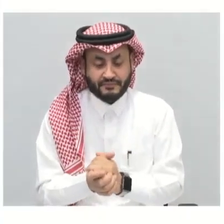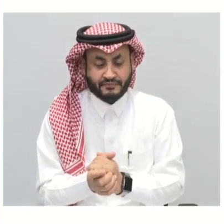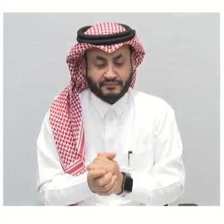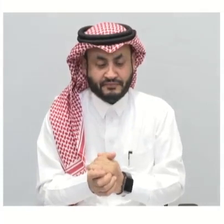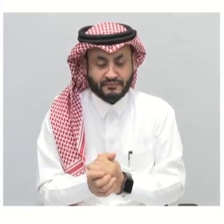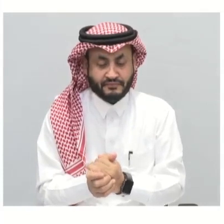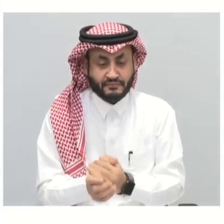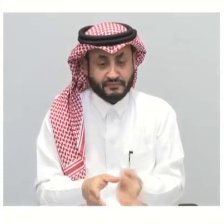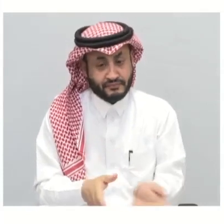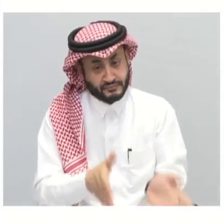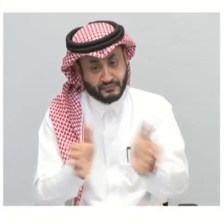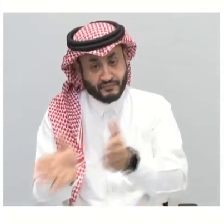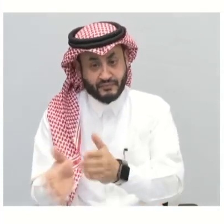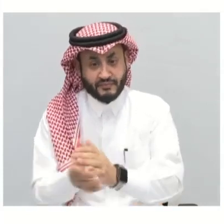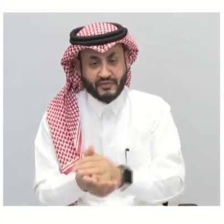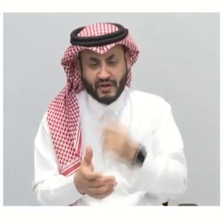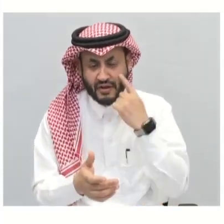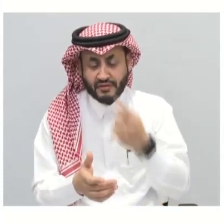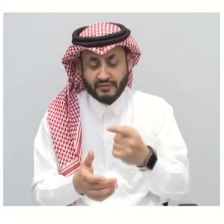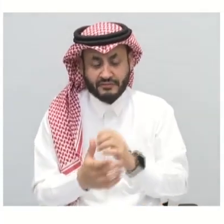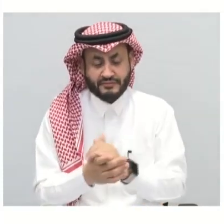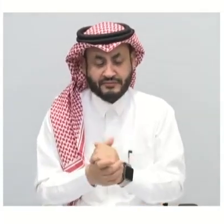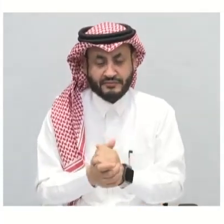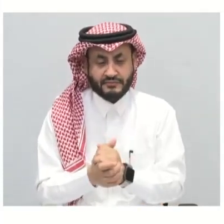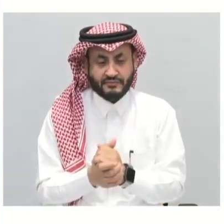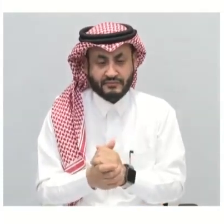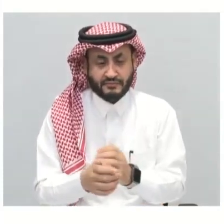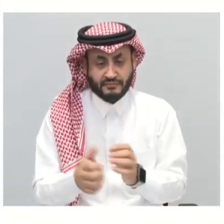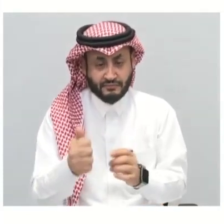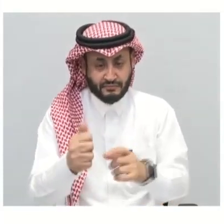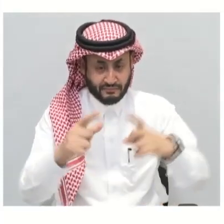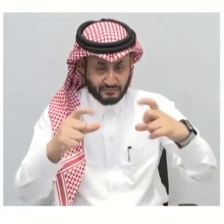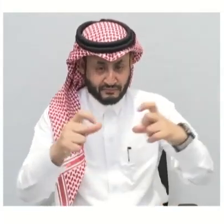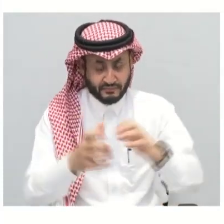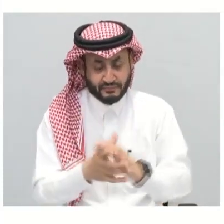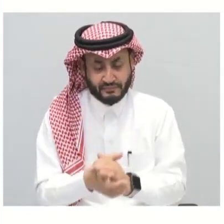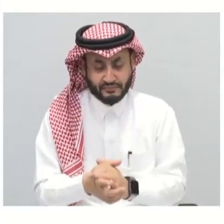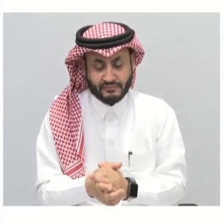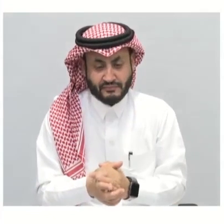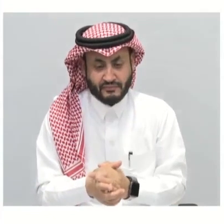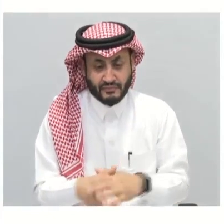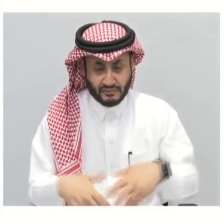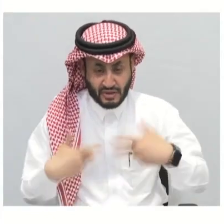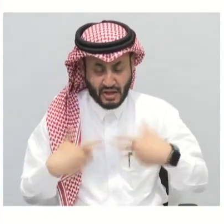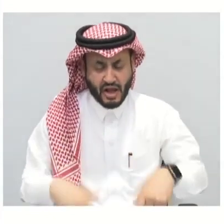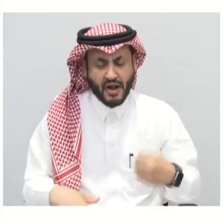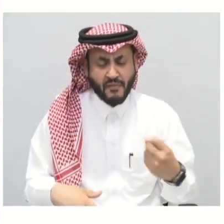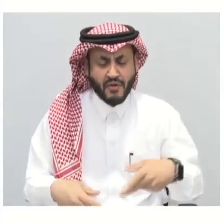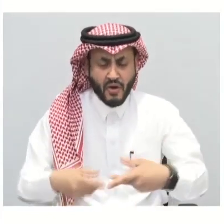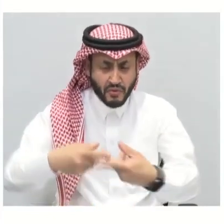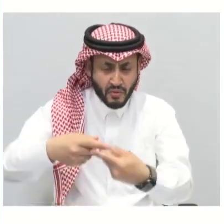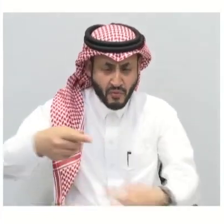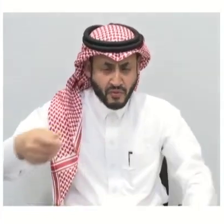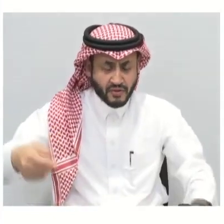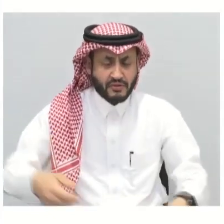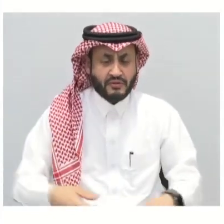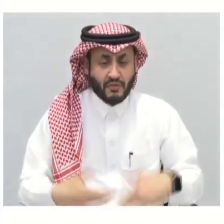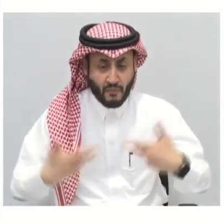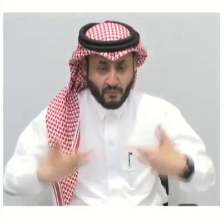order. And here an example of this. For example, picture A, we said that he has clean, long, white cotton